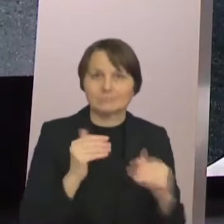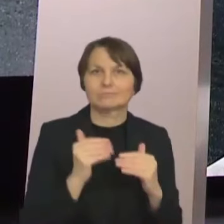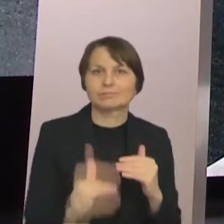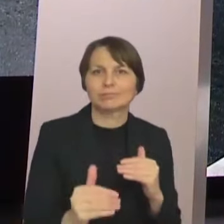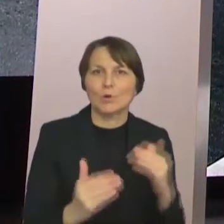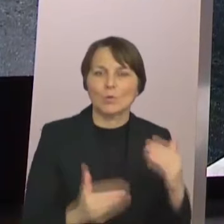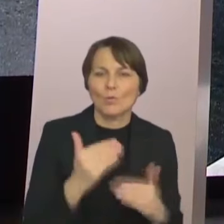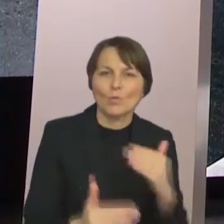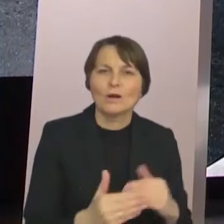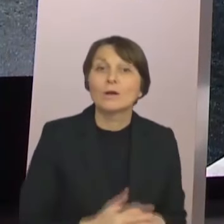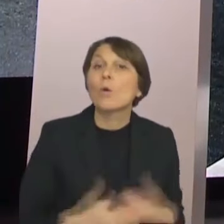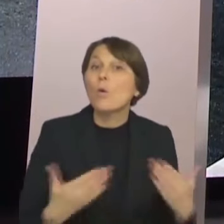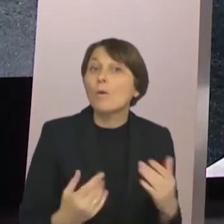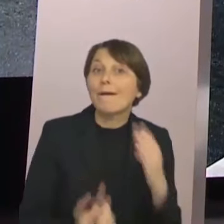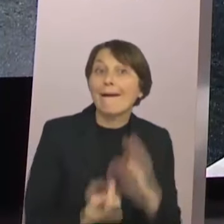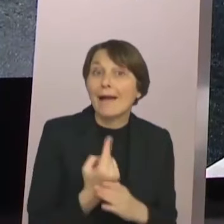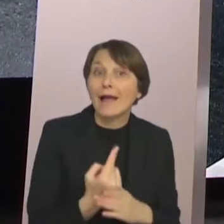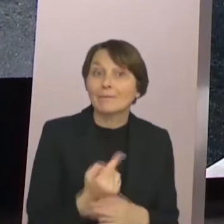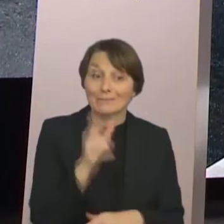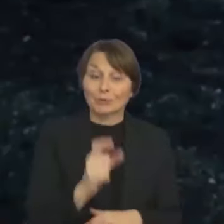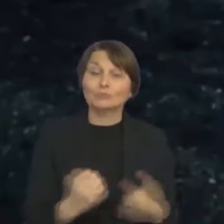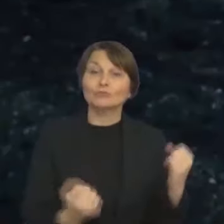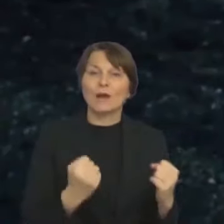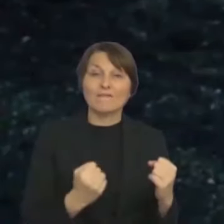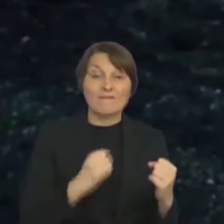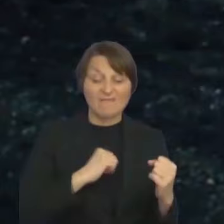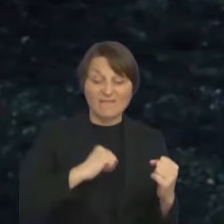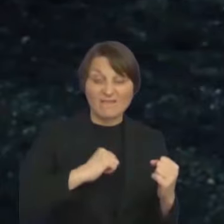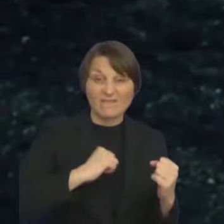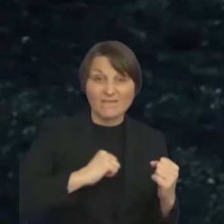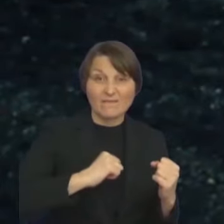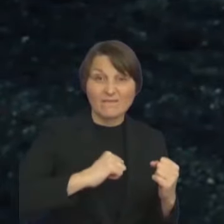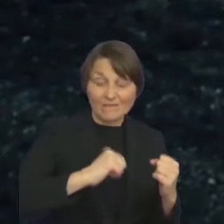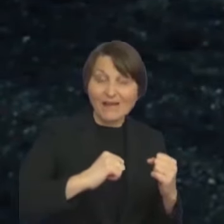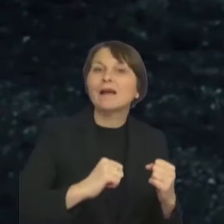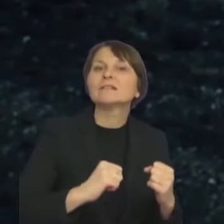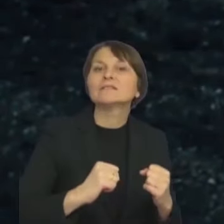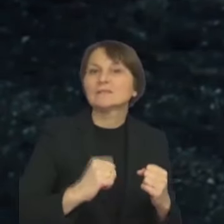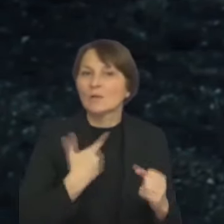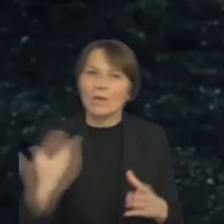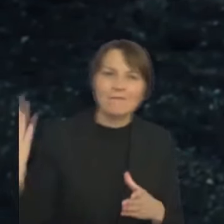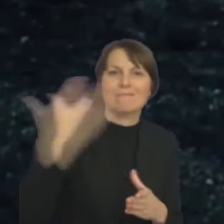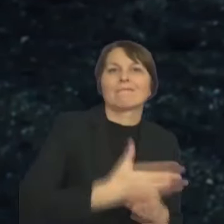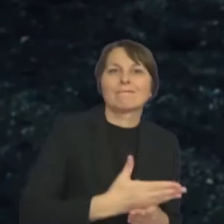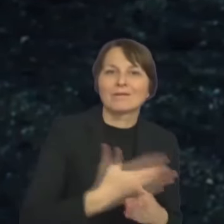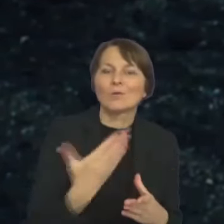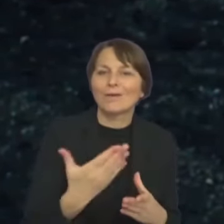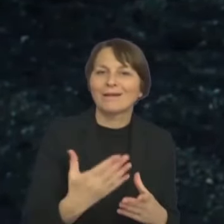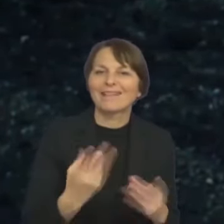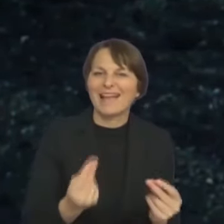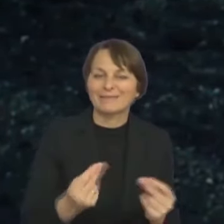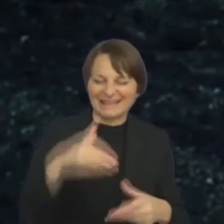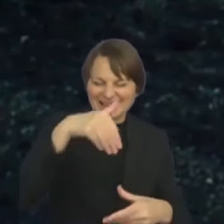speed. And our vehicles are equipped, of course, by an automatic cruise